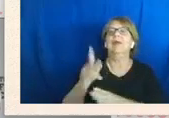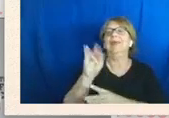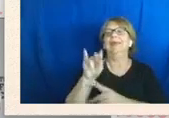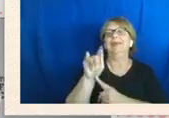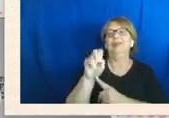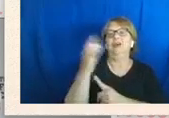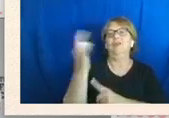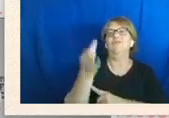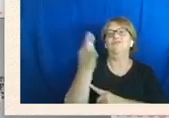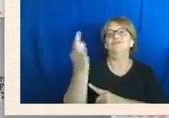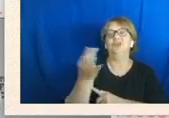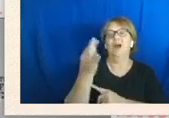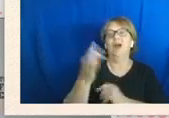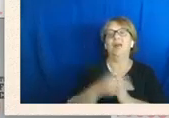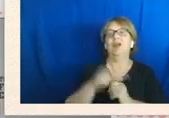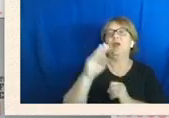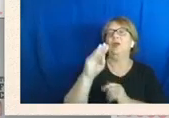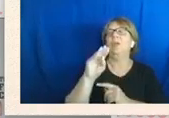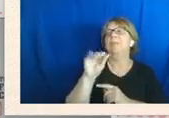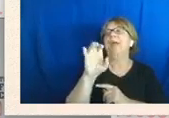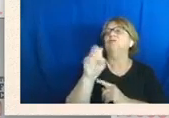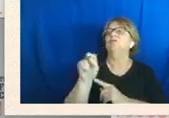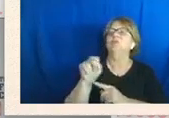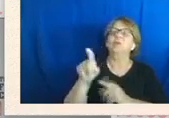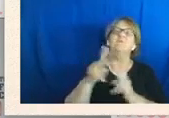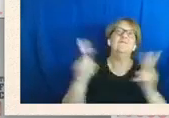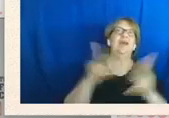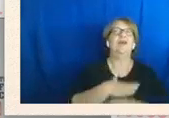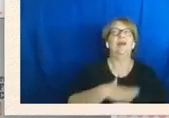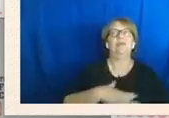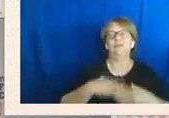Yeah. Maysoon, a very entertaining person. Yeah. You're